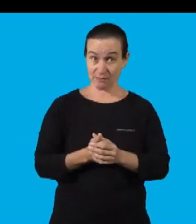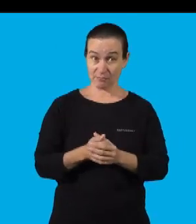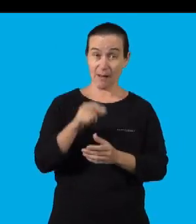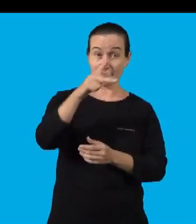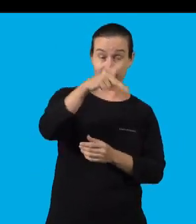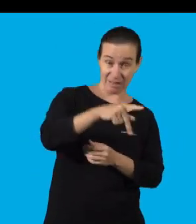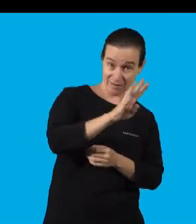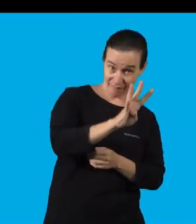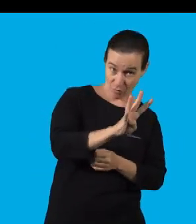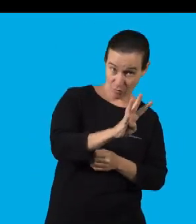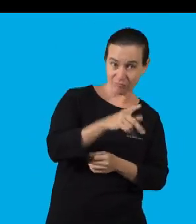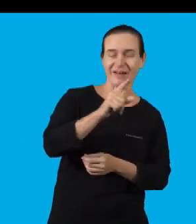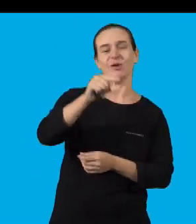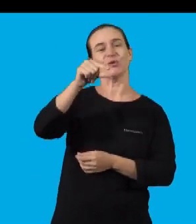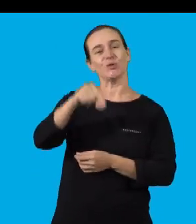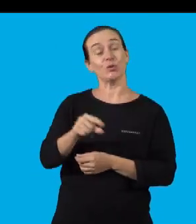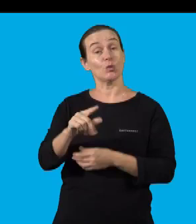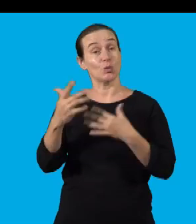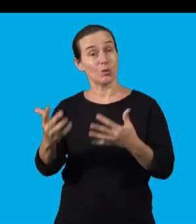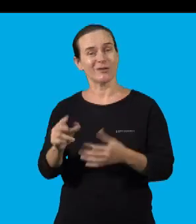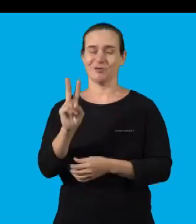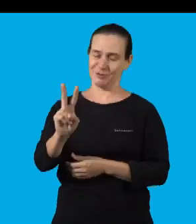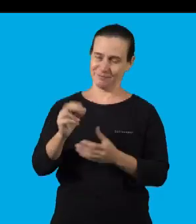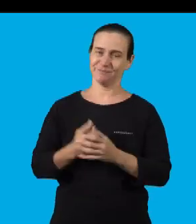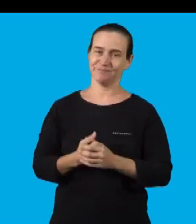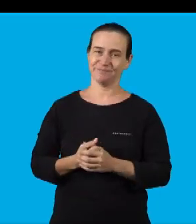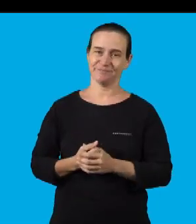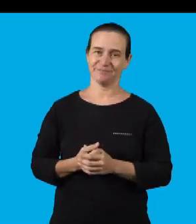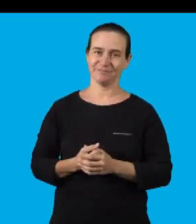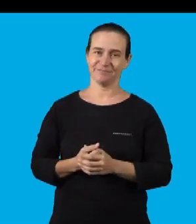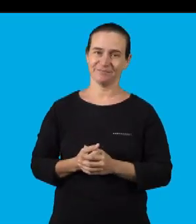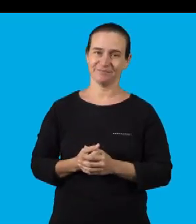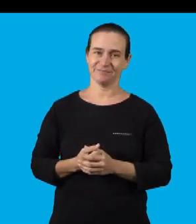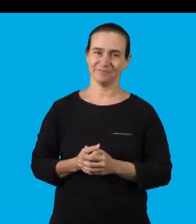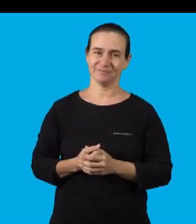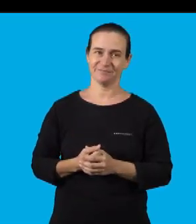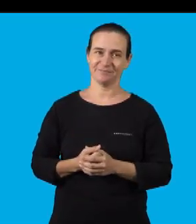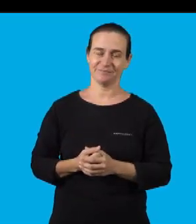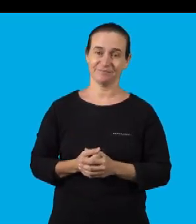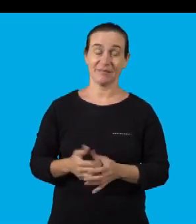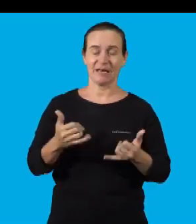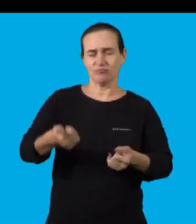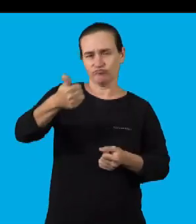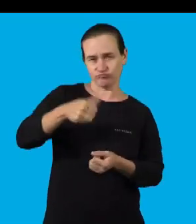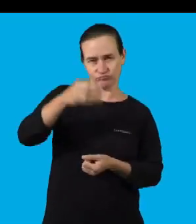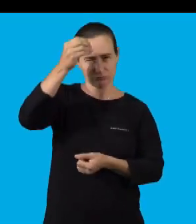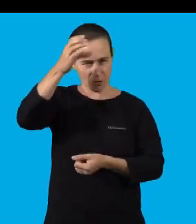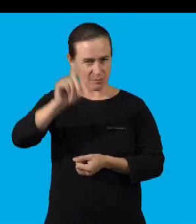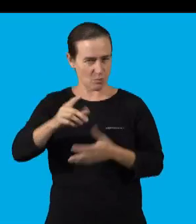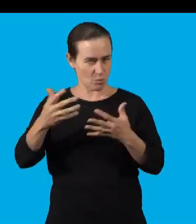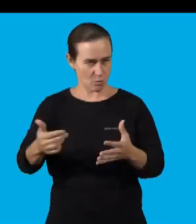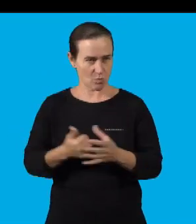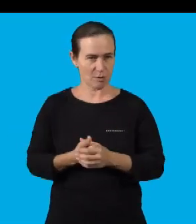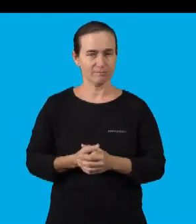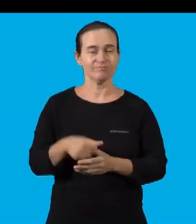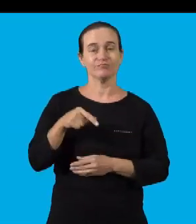4, and of q, which is a 2. Let's move over to the next concept of our